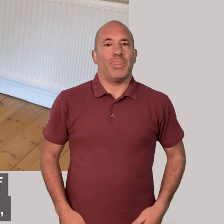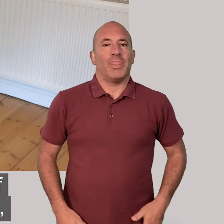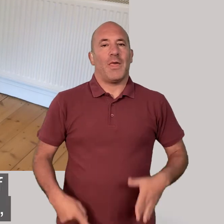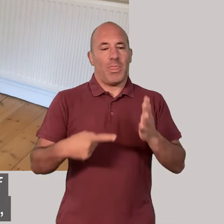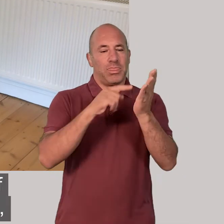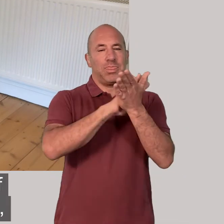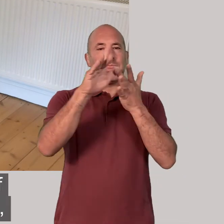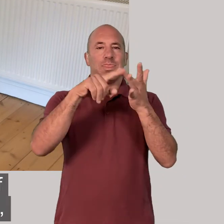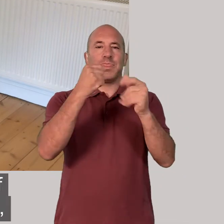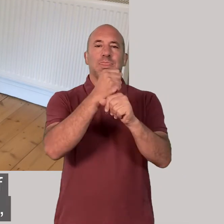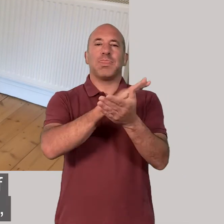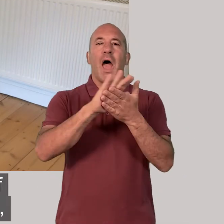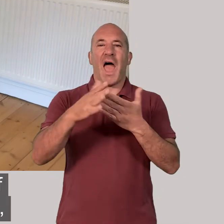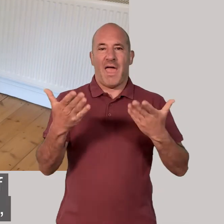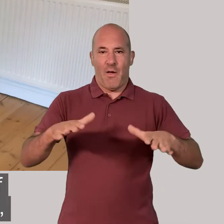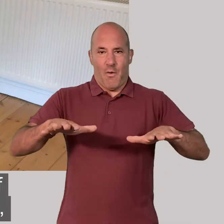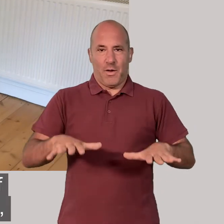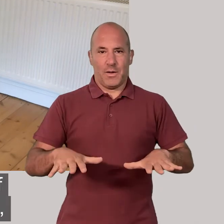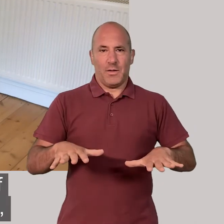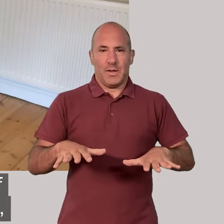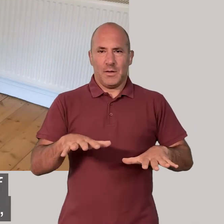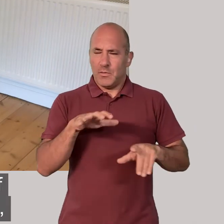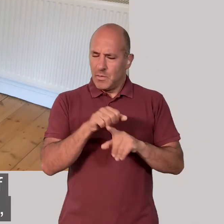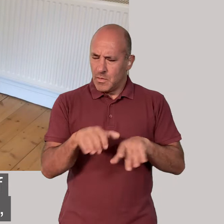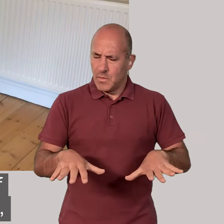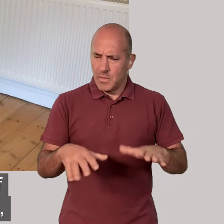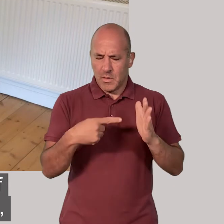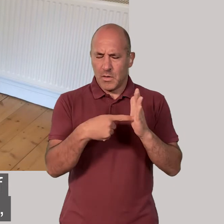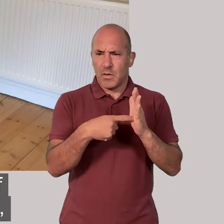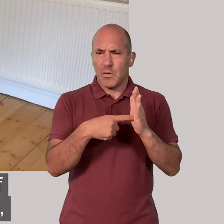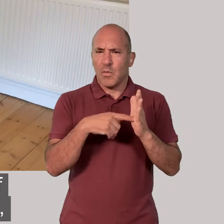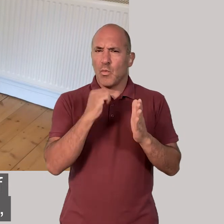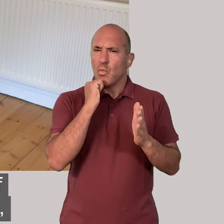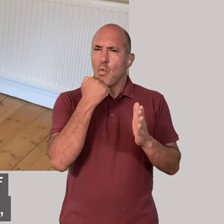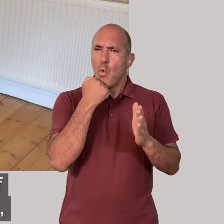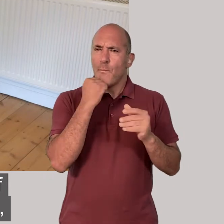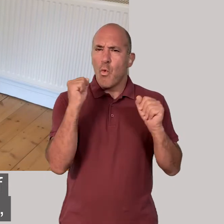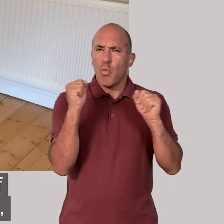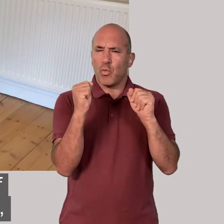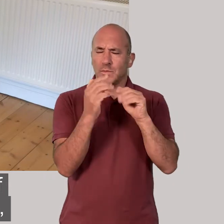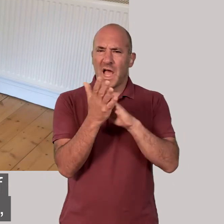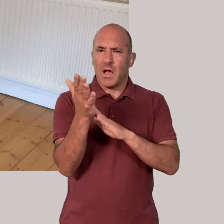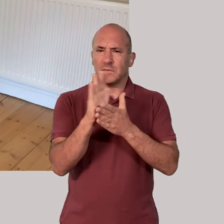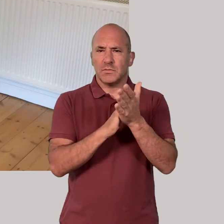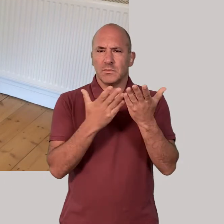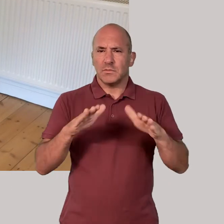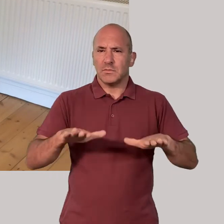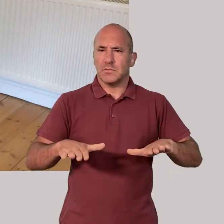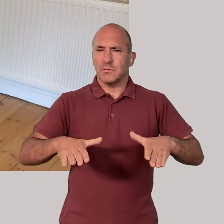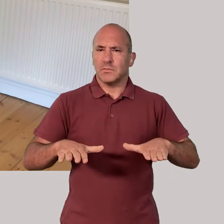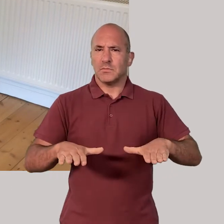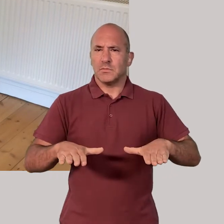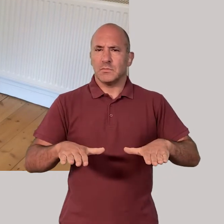Place your hands now on the tops of your thighs and you could just notice, do your hands